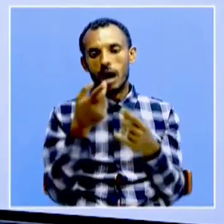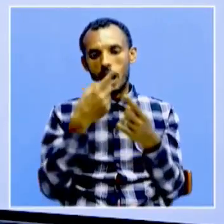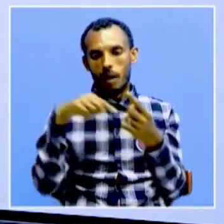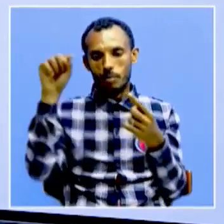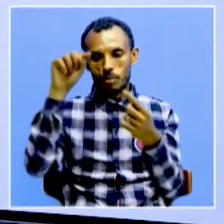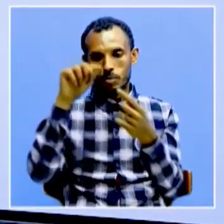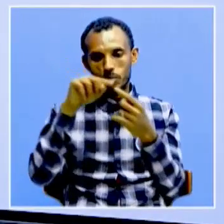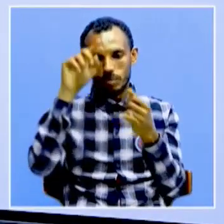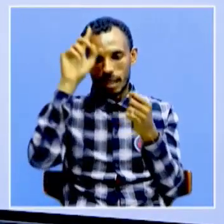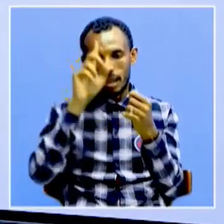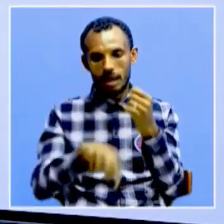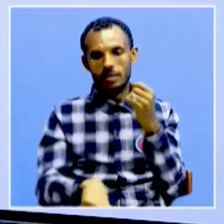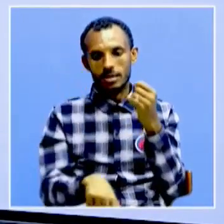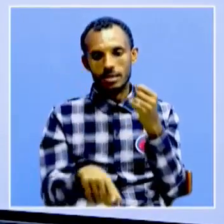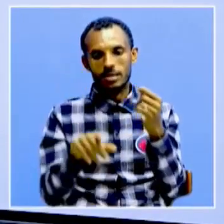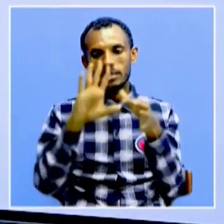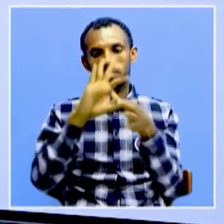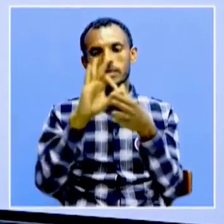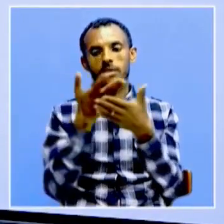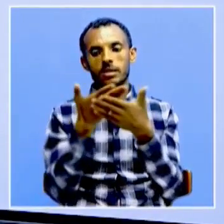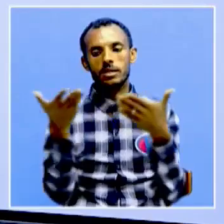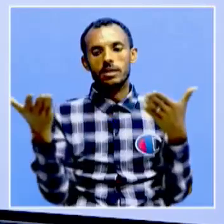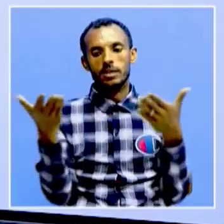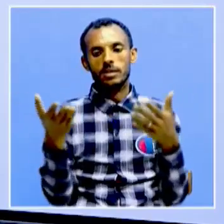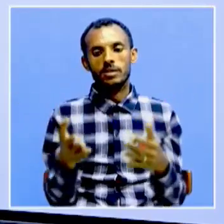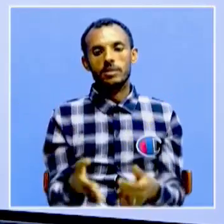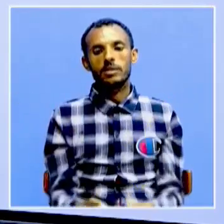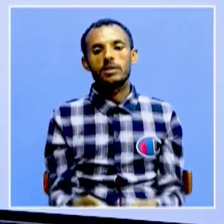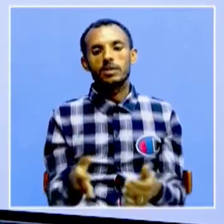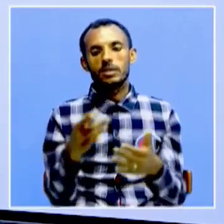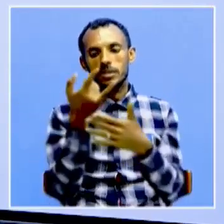the last. Yeah?